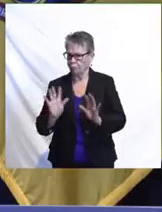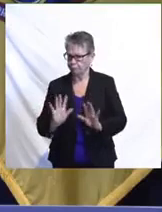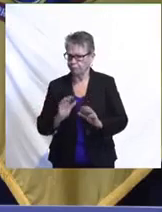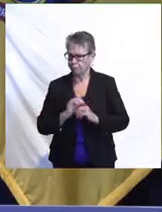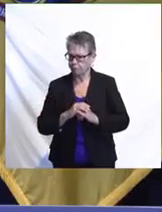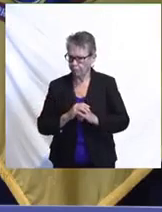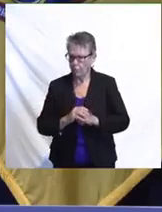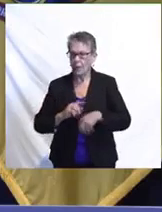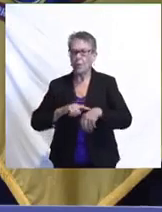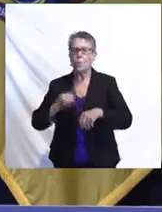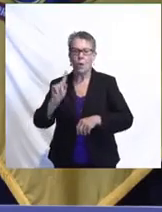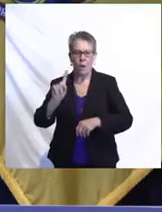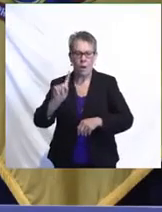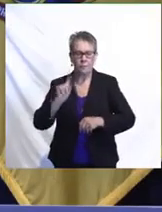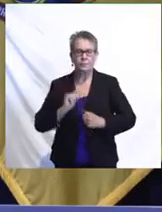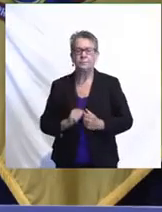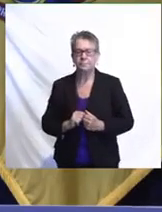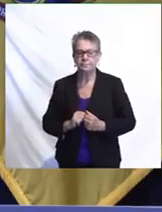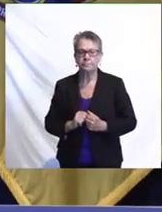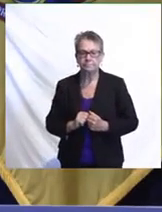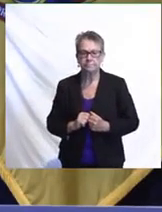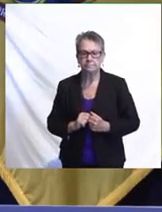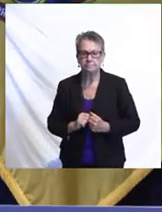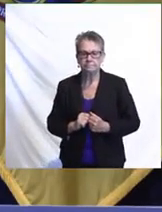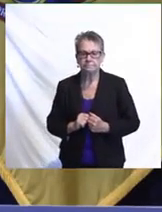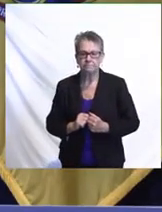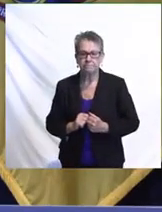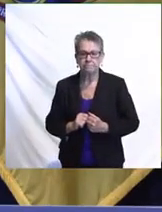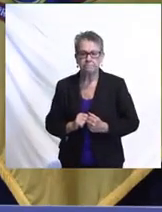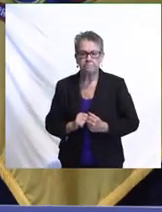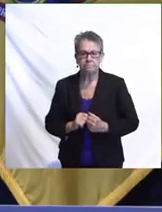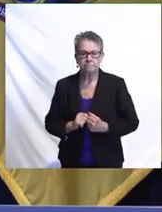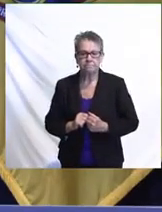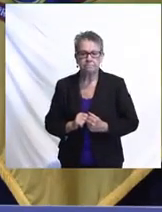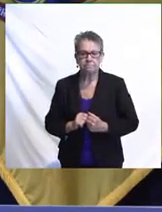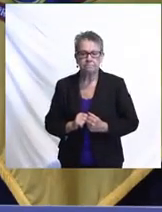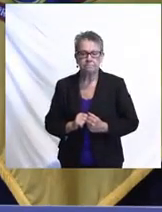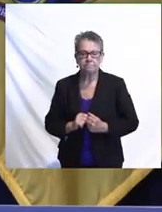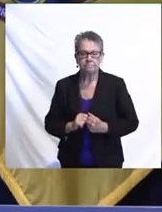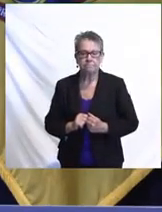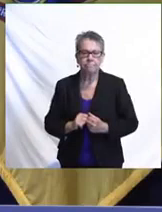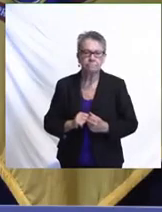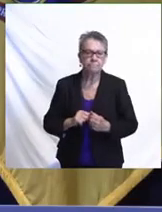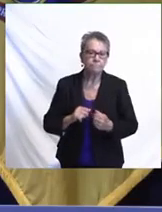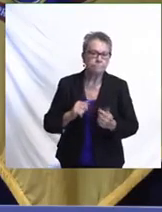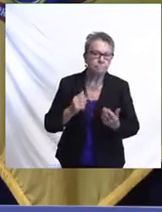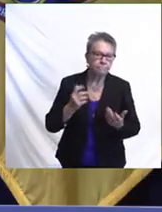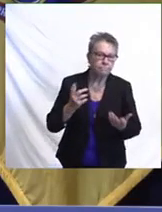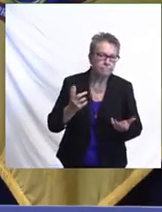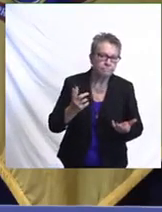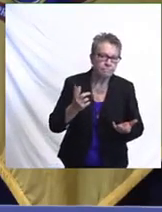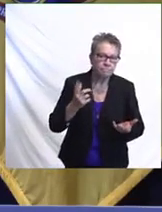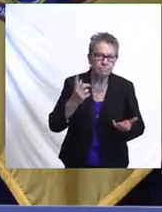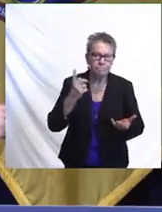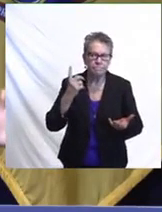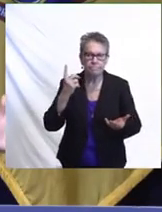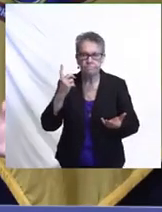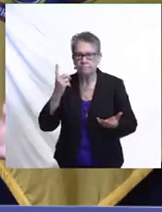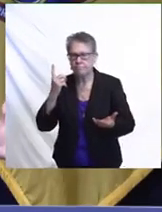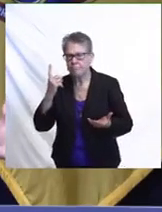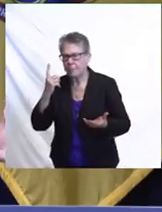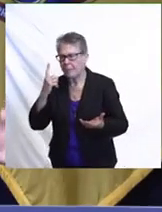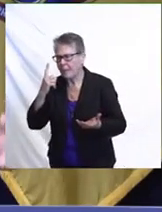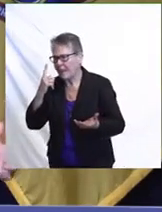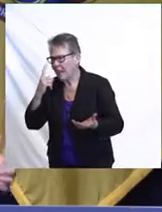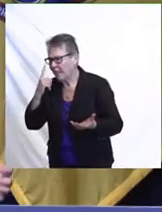o'clock. I think, and I'll tee off or jump off from Dave's good question, if over here